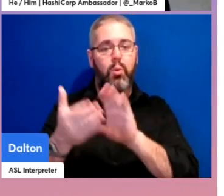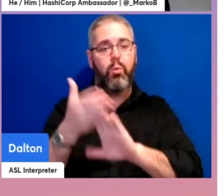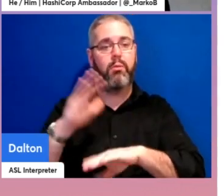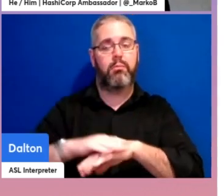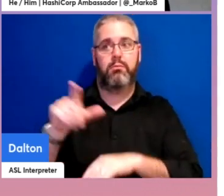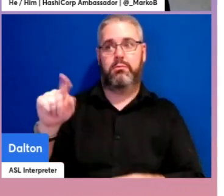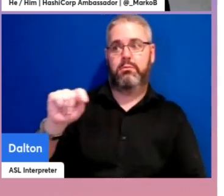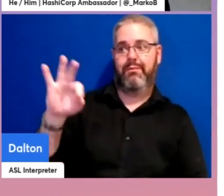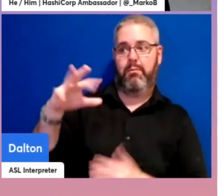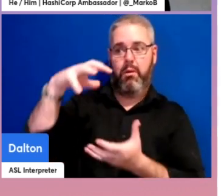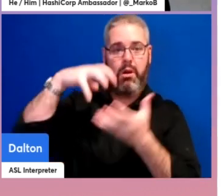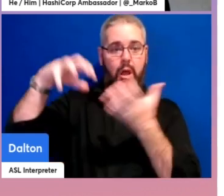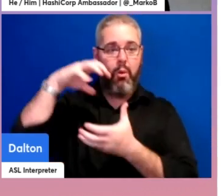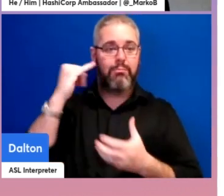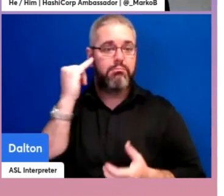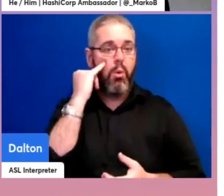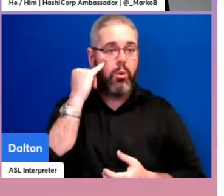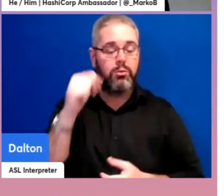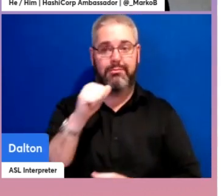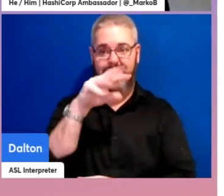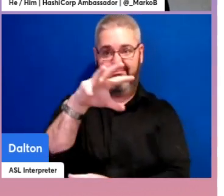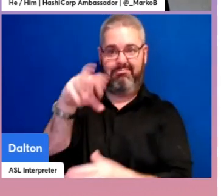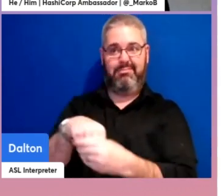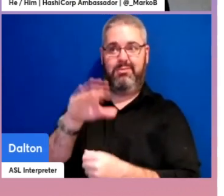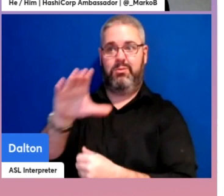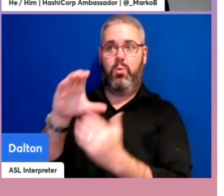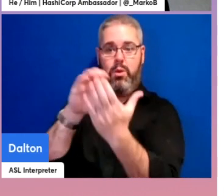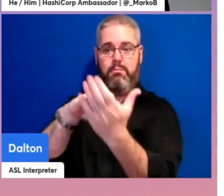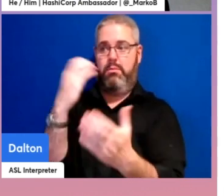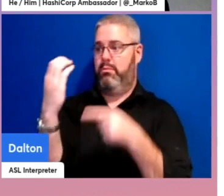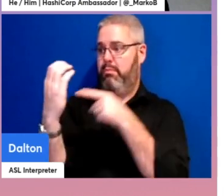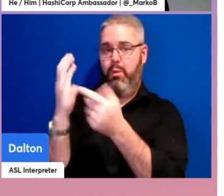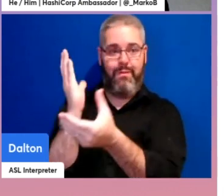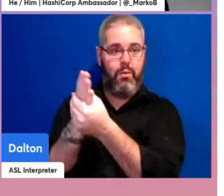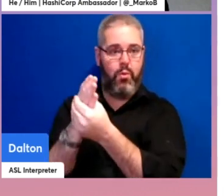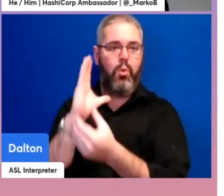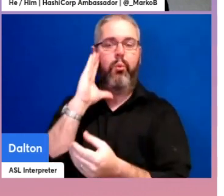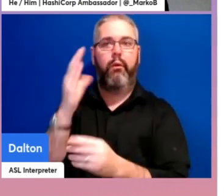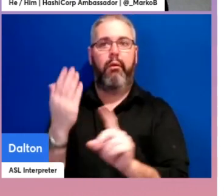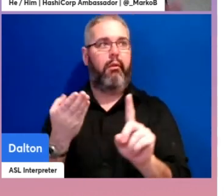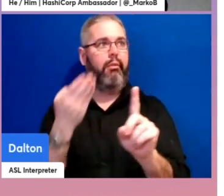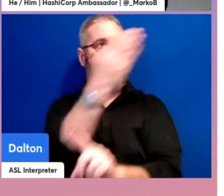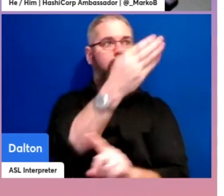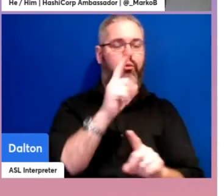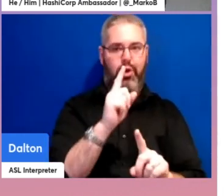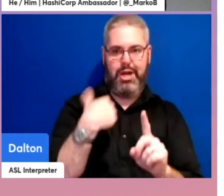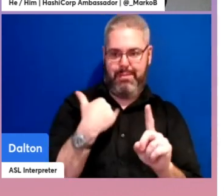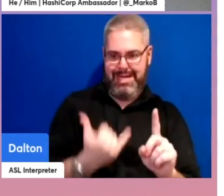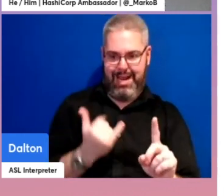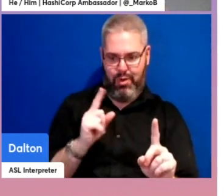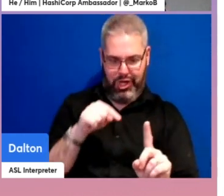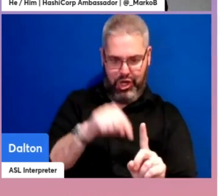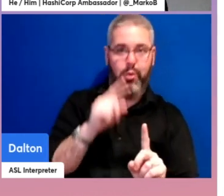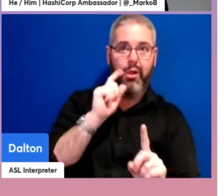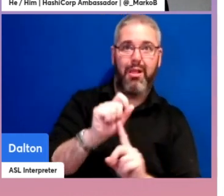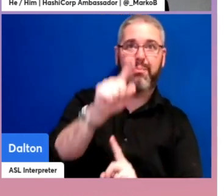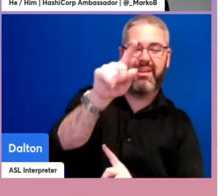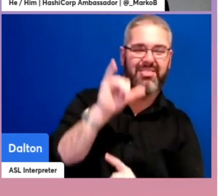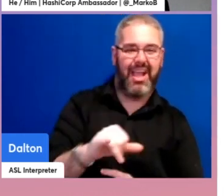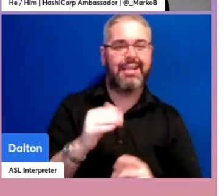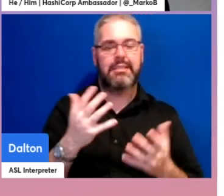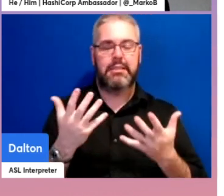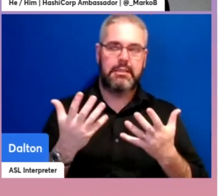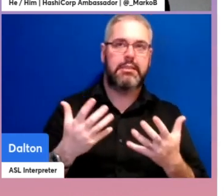if you're not in the module folder, it would submit it from the folder where you're currently at. So I think that's kind of making it